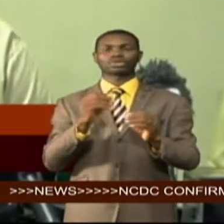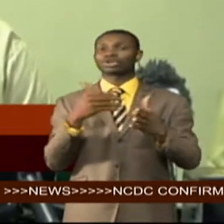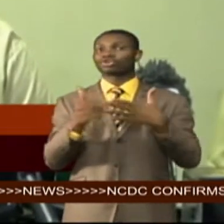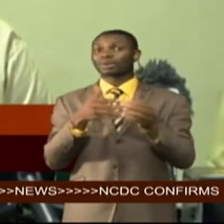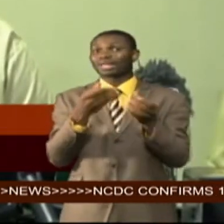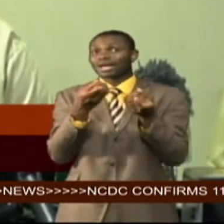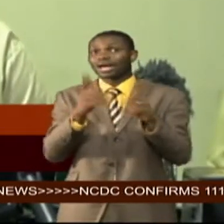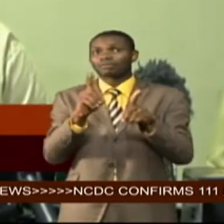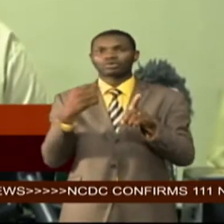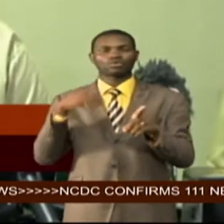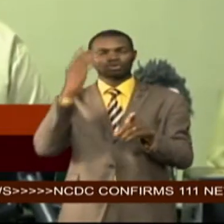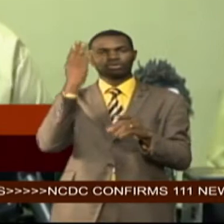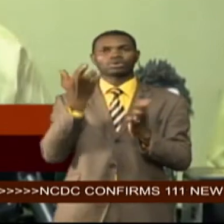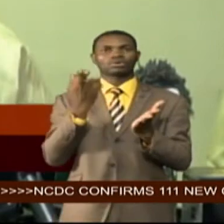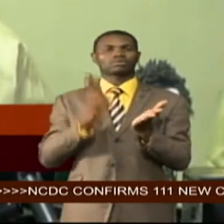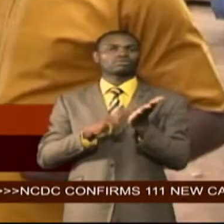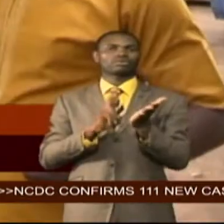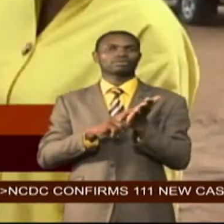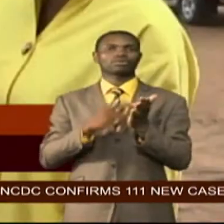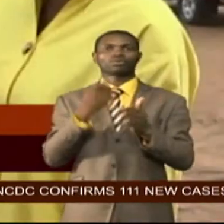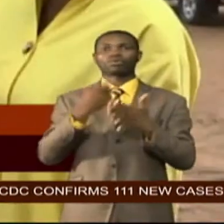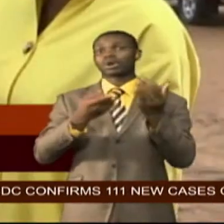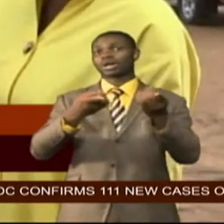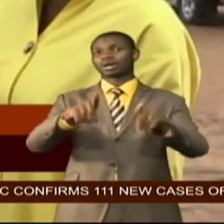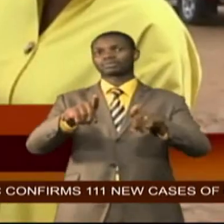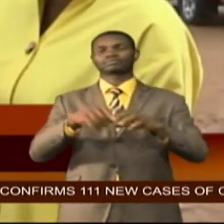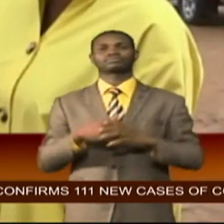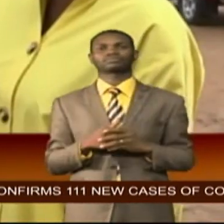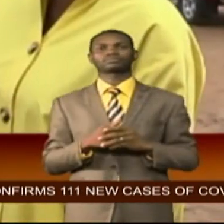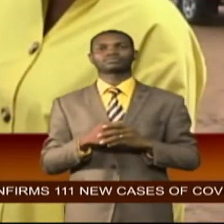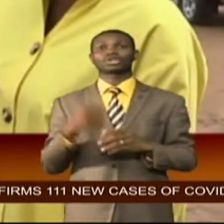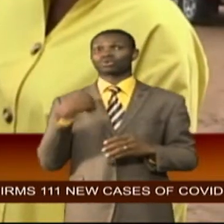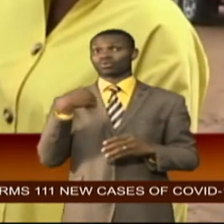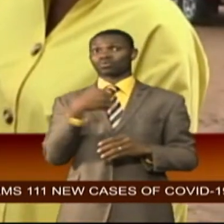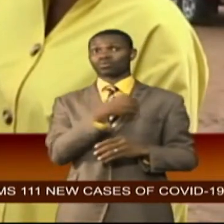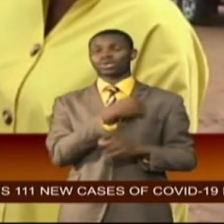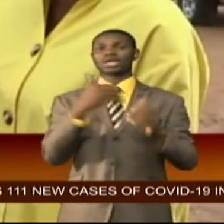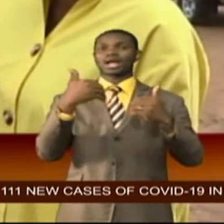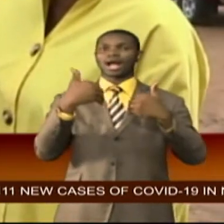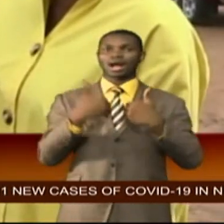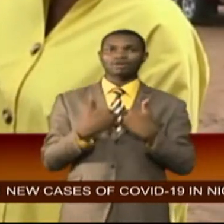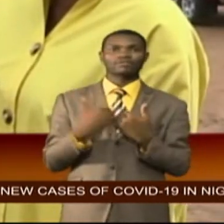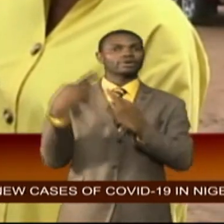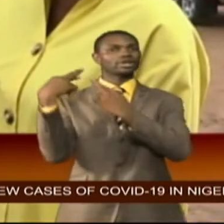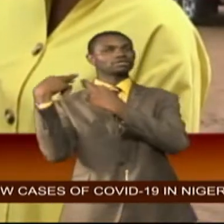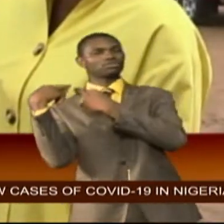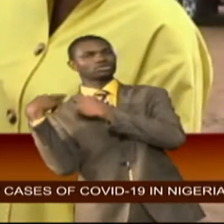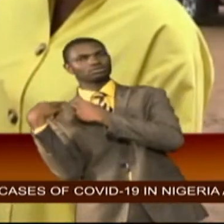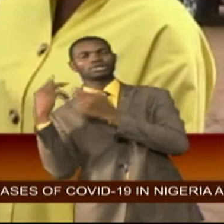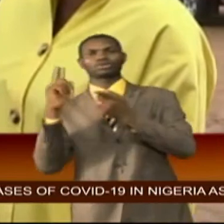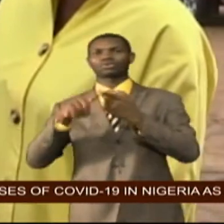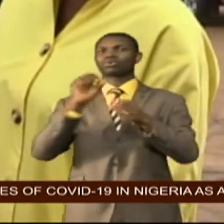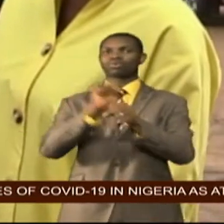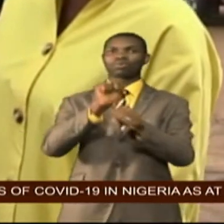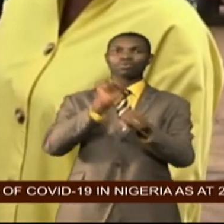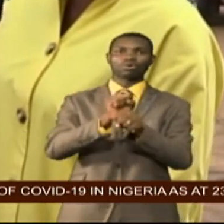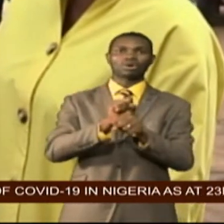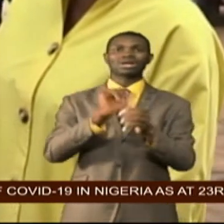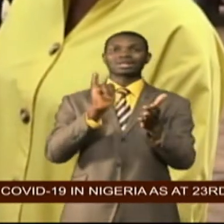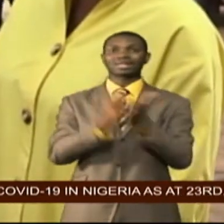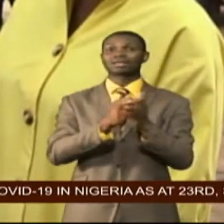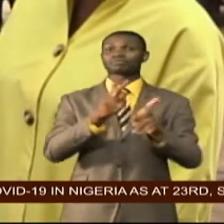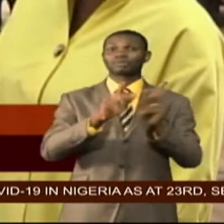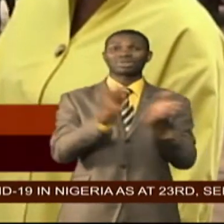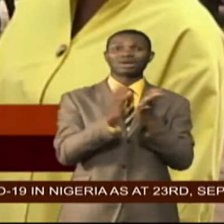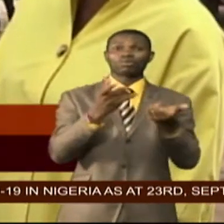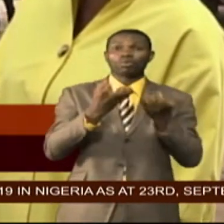governor of Ondo State. As journalists, we have roles to play to ensure that we expose people who want to buy